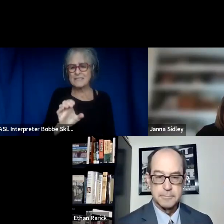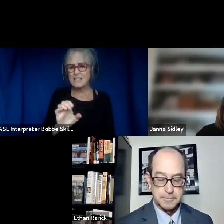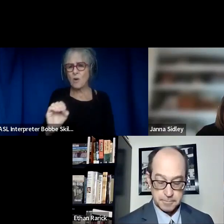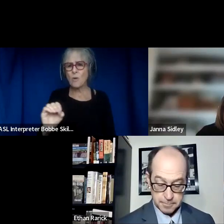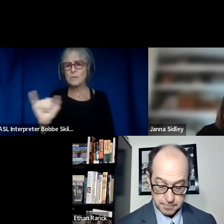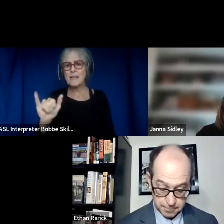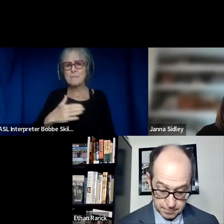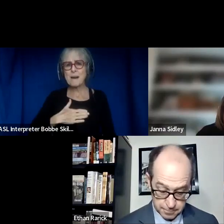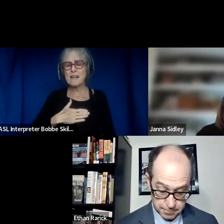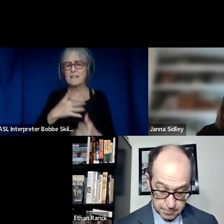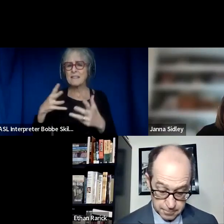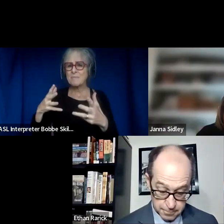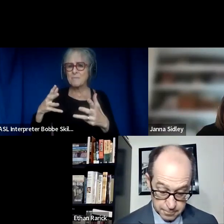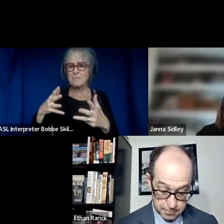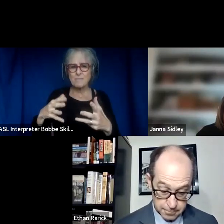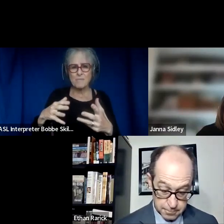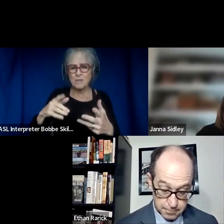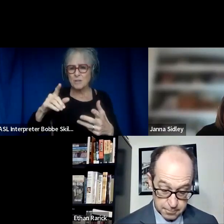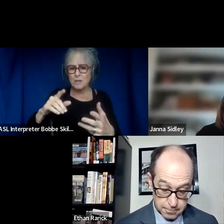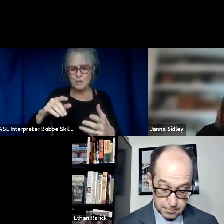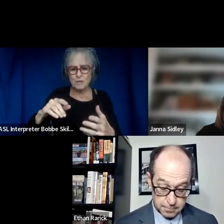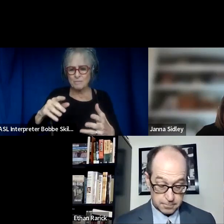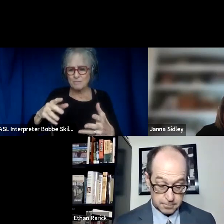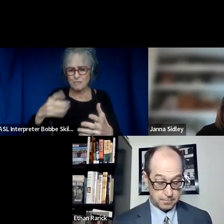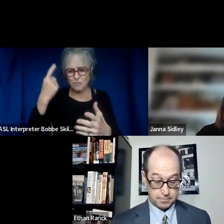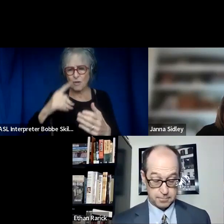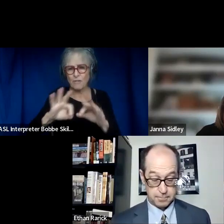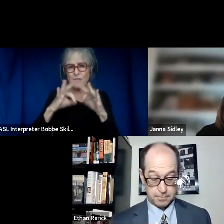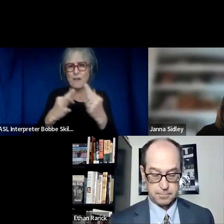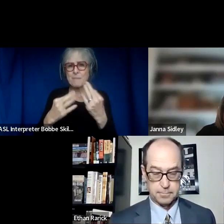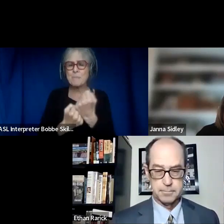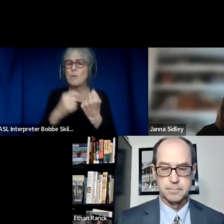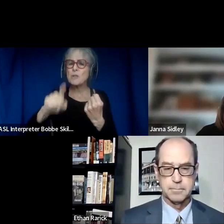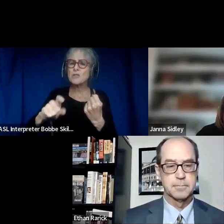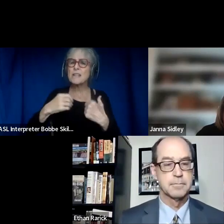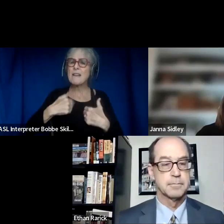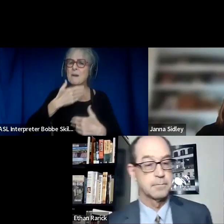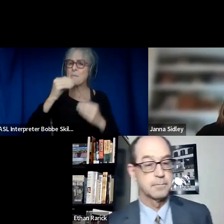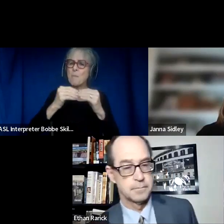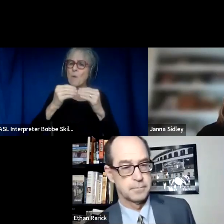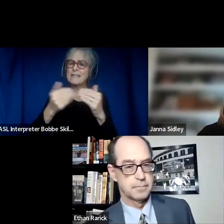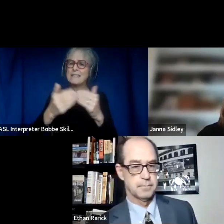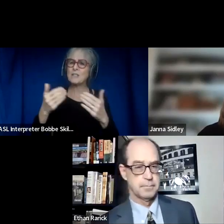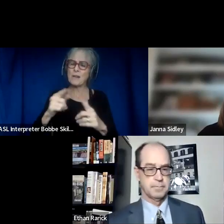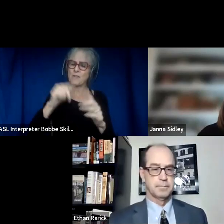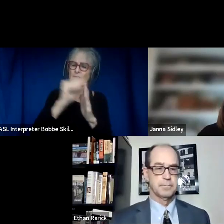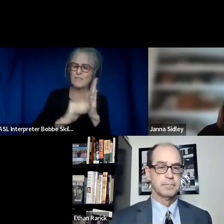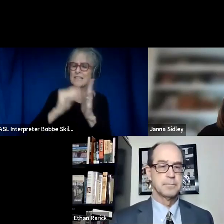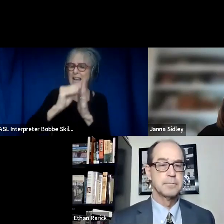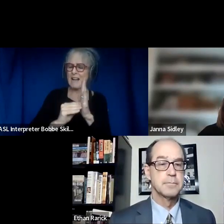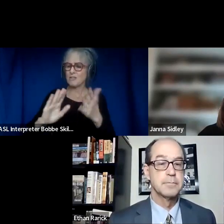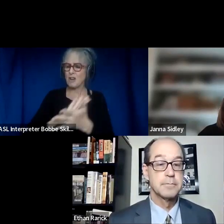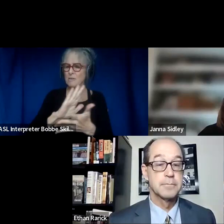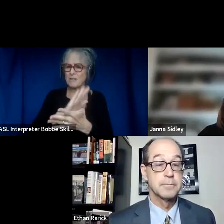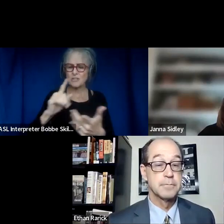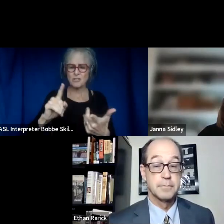Support, was supposed to have an easier way to fill out documentation in order to get grants, to do some of the work that no one else is